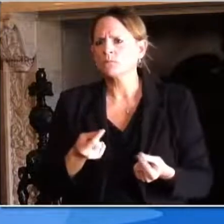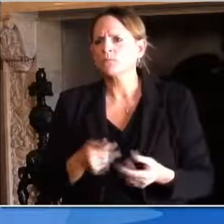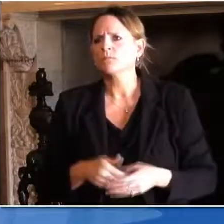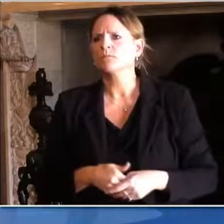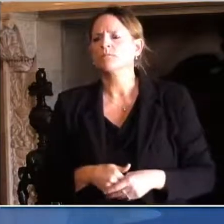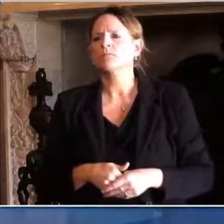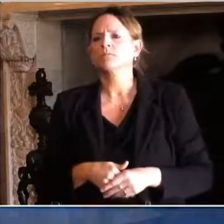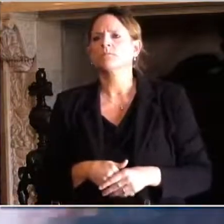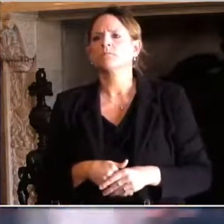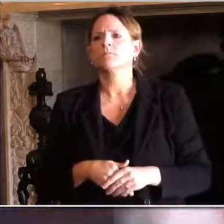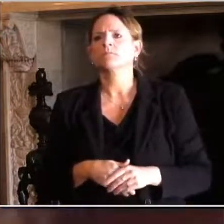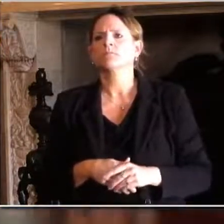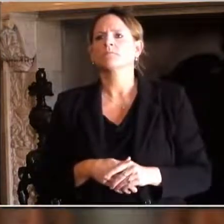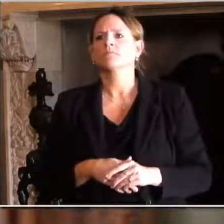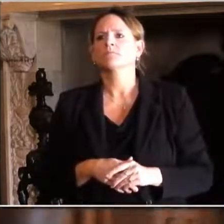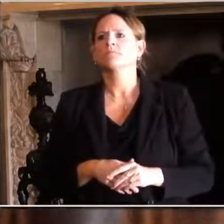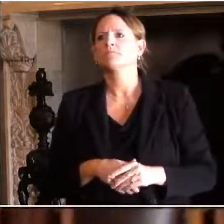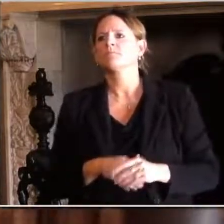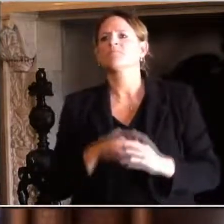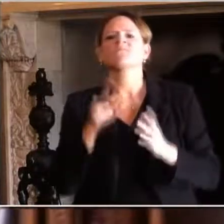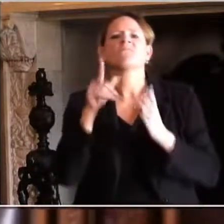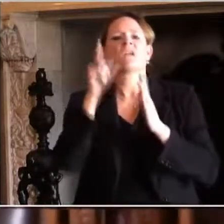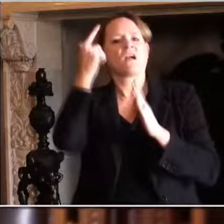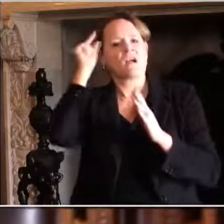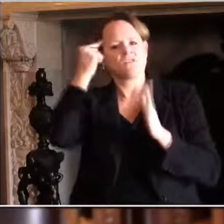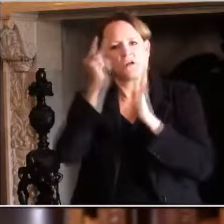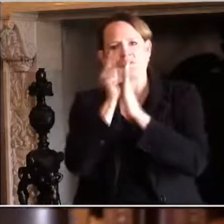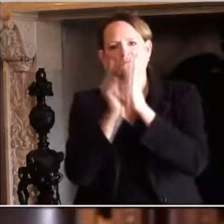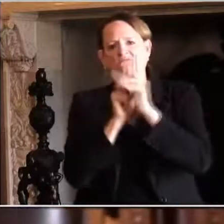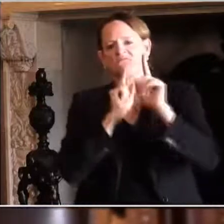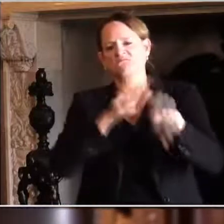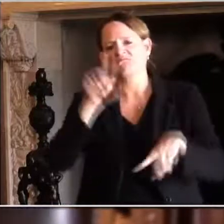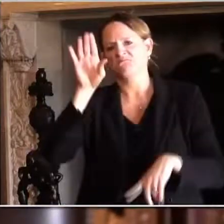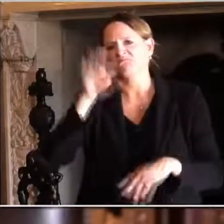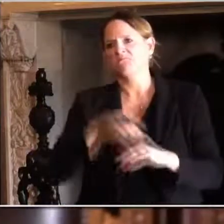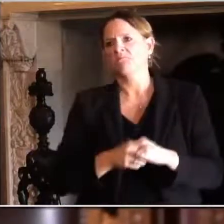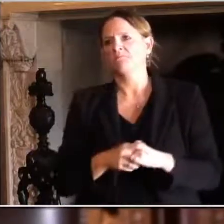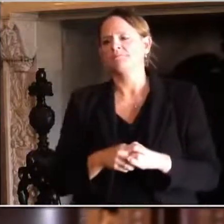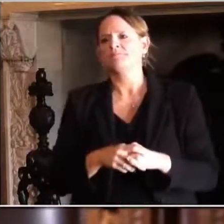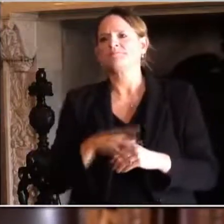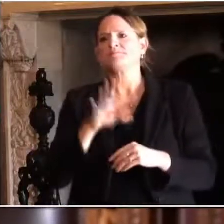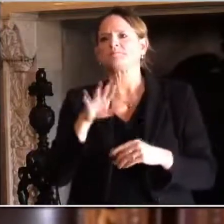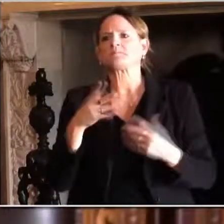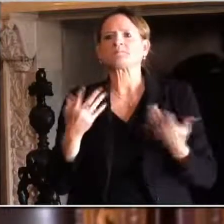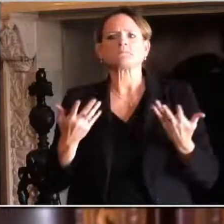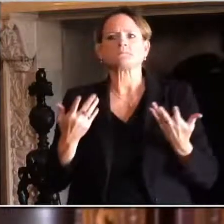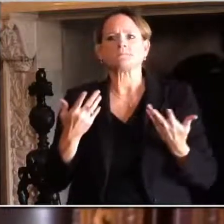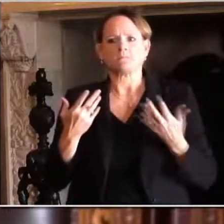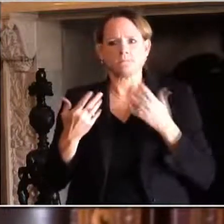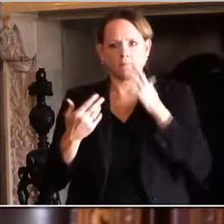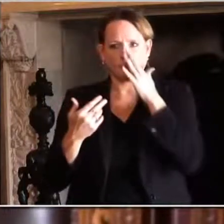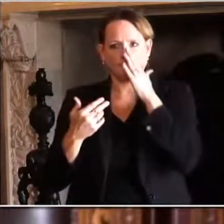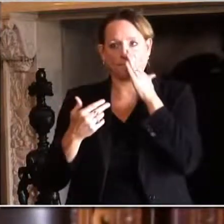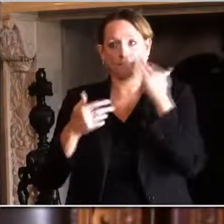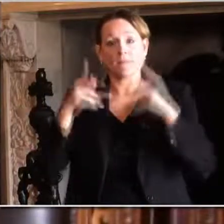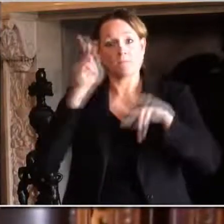Brian Elsistu and I can answer that question. No, I mean, people have a constitutional right to vote,